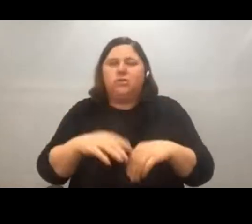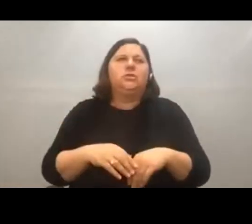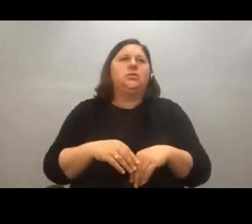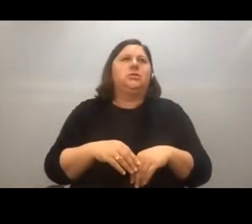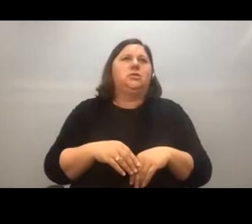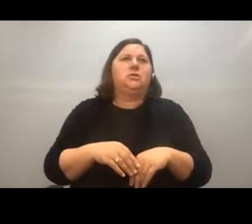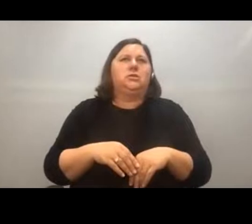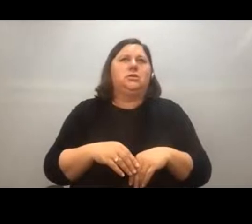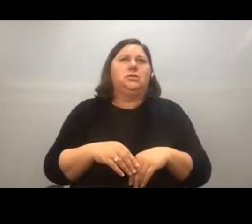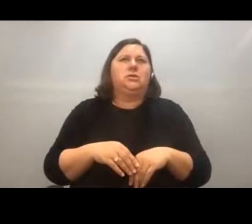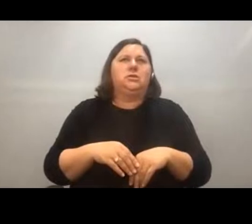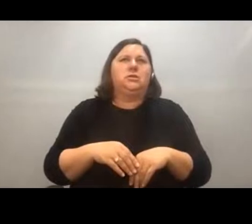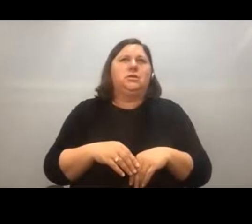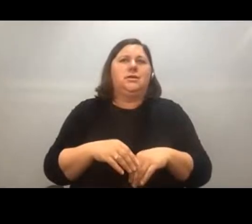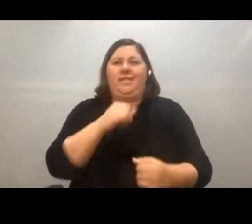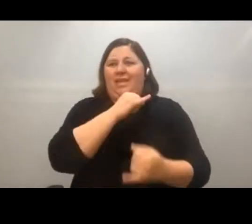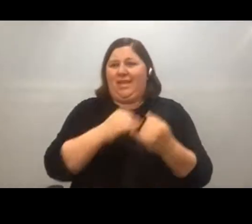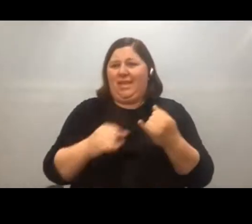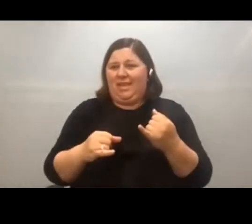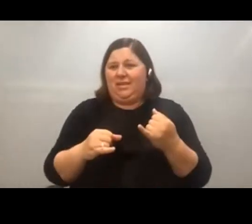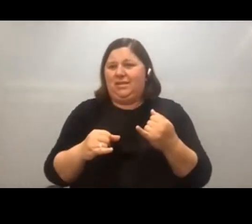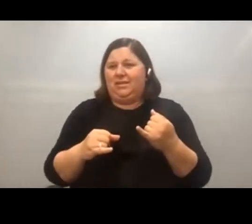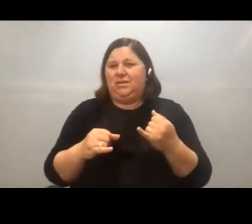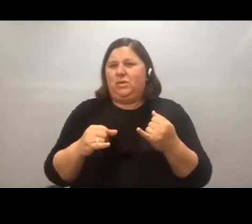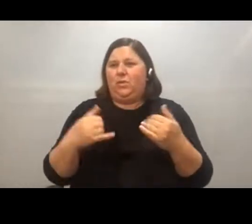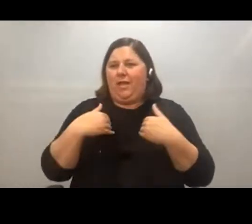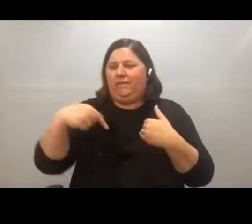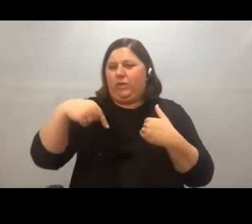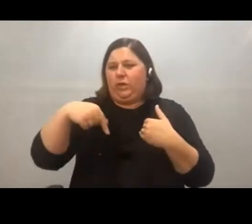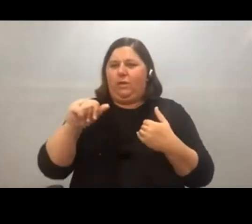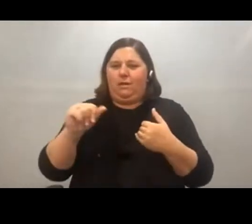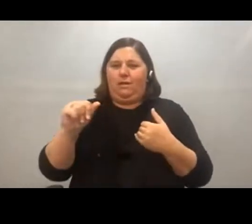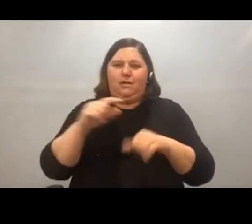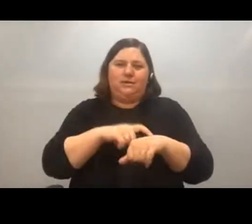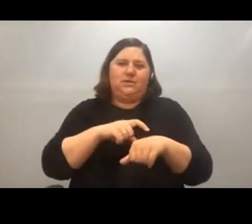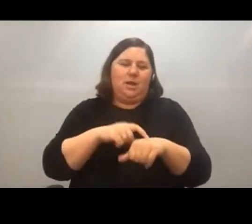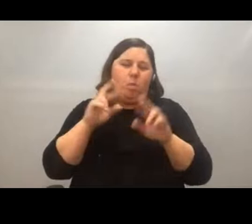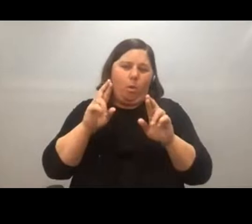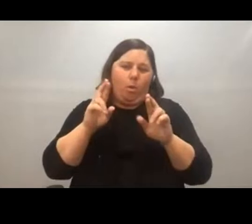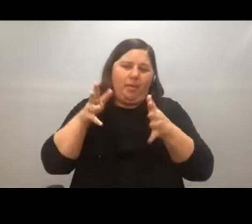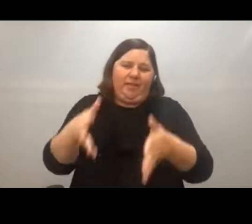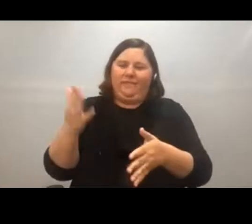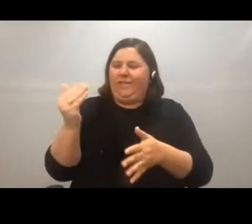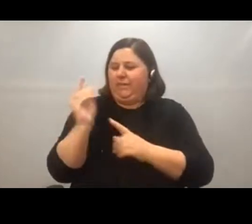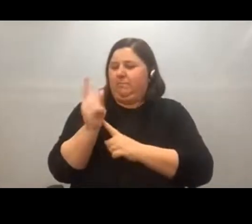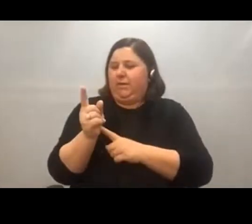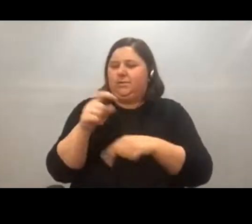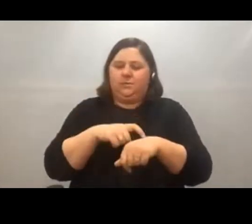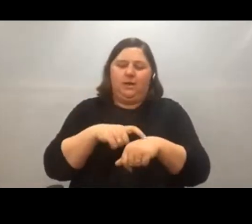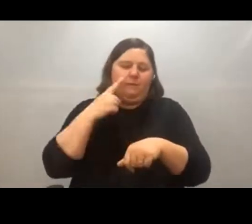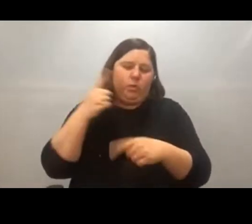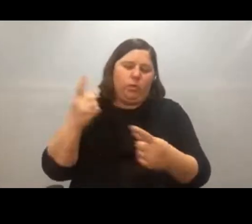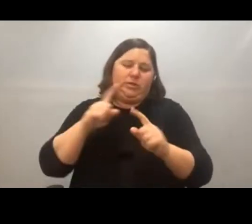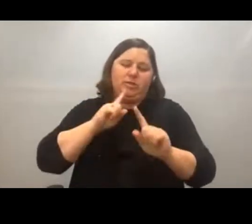and then at the end we'll be doing a q a and we're hoping to leave at least 15 minutes worth of time to do that